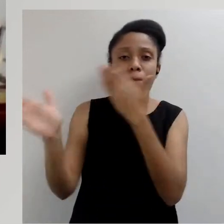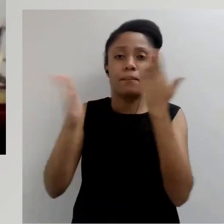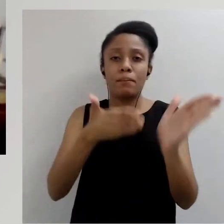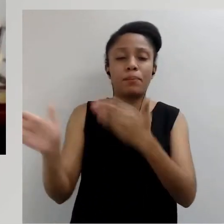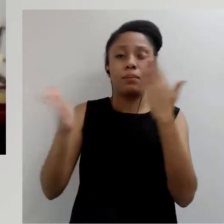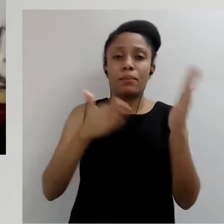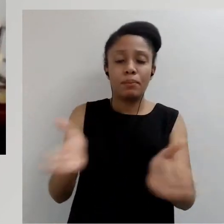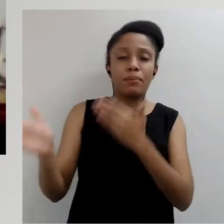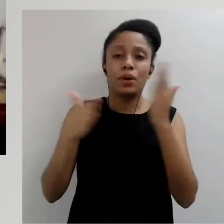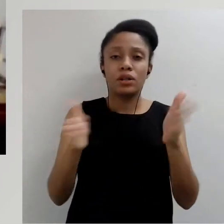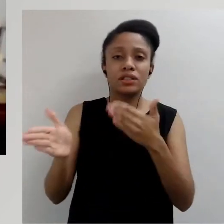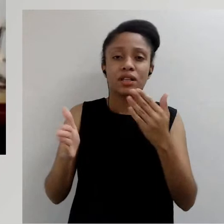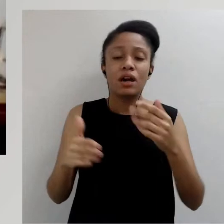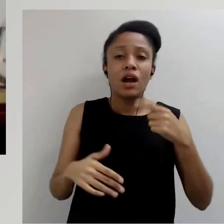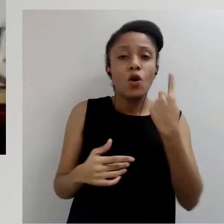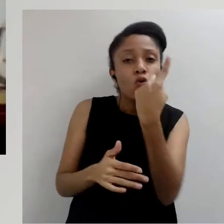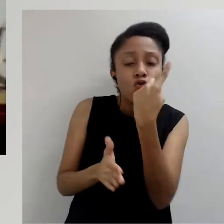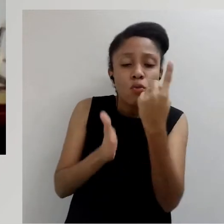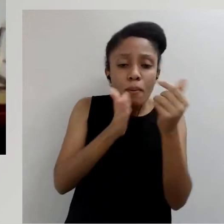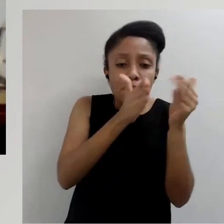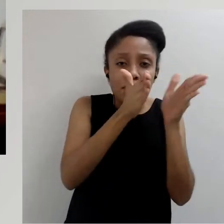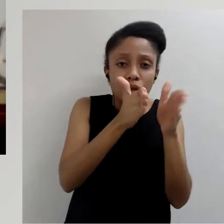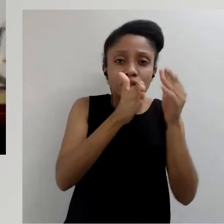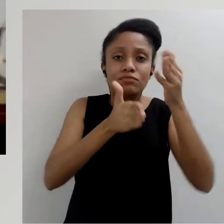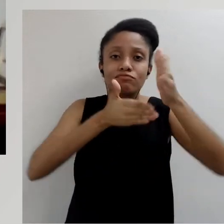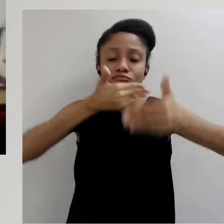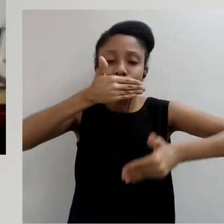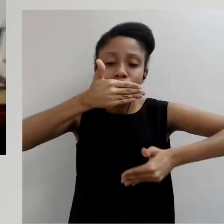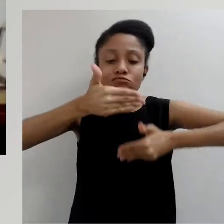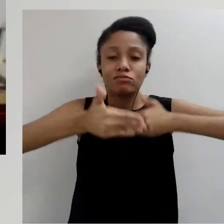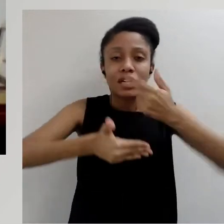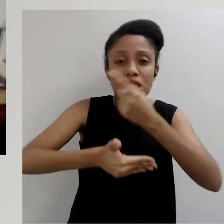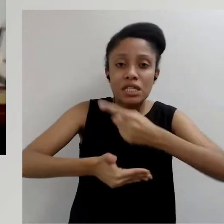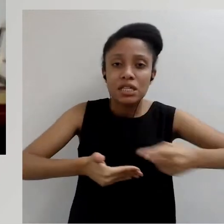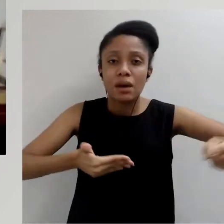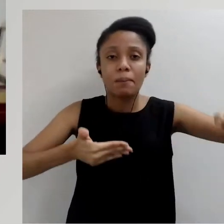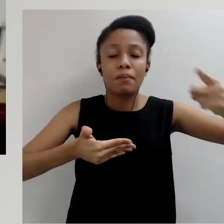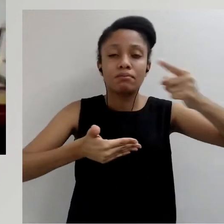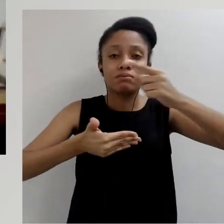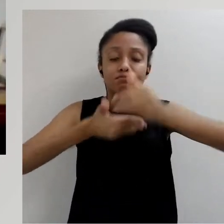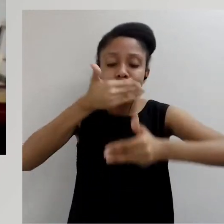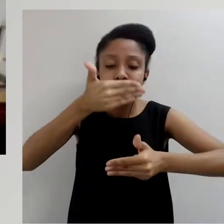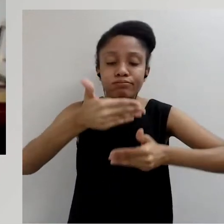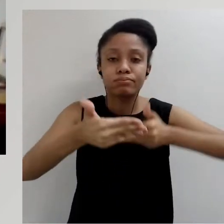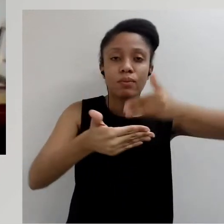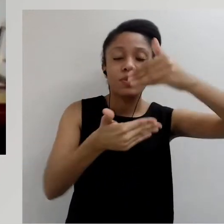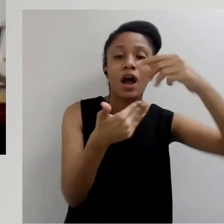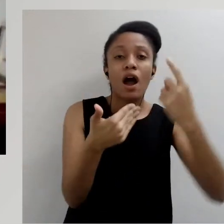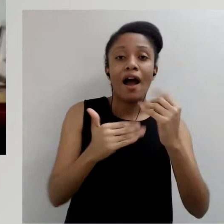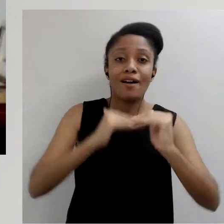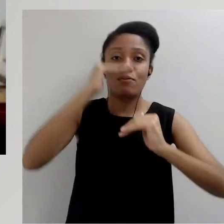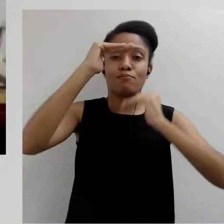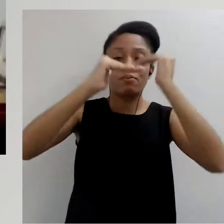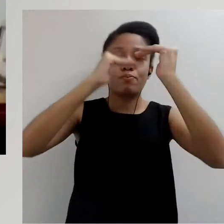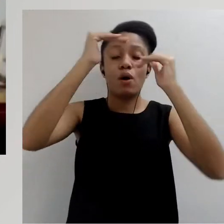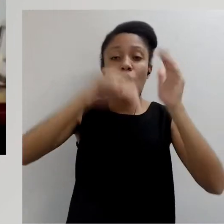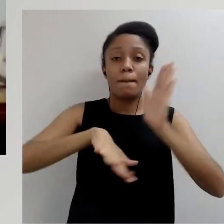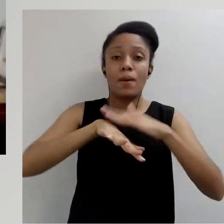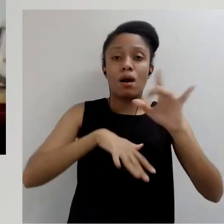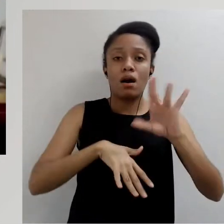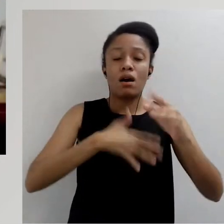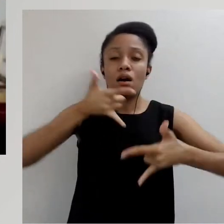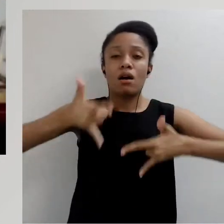And it needs to be a constant improvement, 1% every week, and then you reach a high level